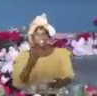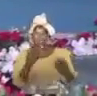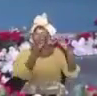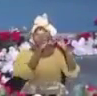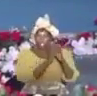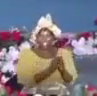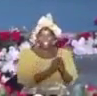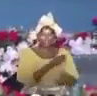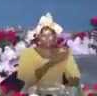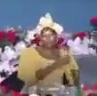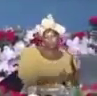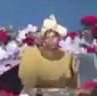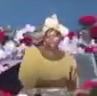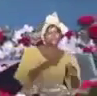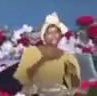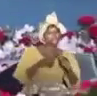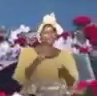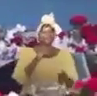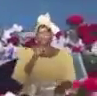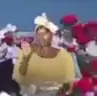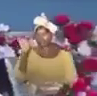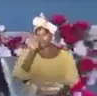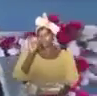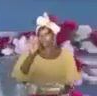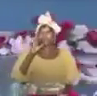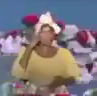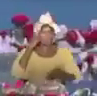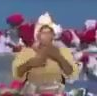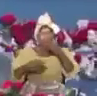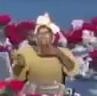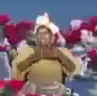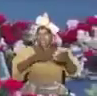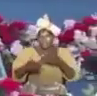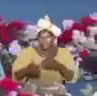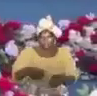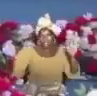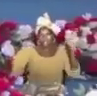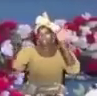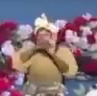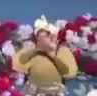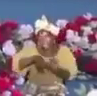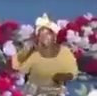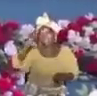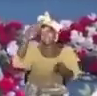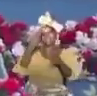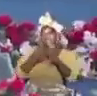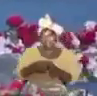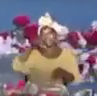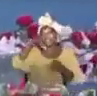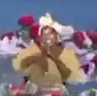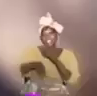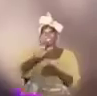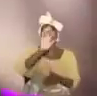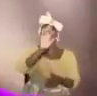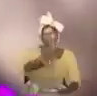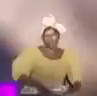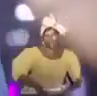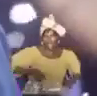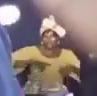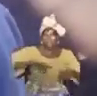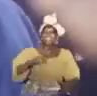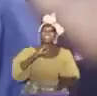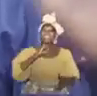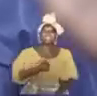Let me prophesy to someone. Whatever negative name may be around your life, it is only a page of your